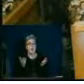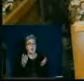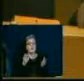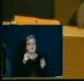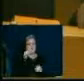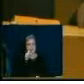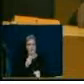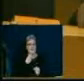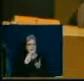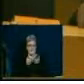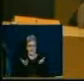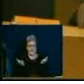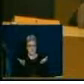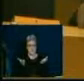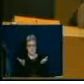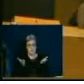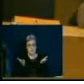written,